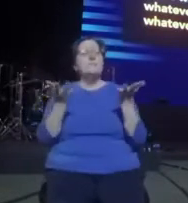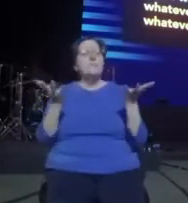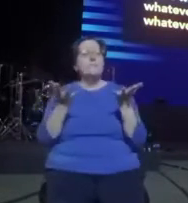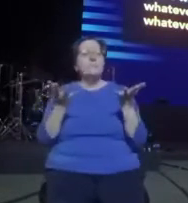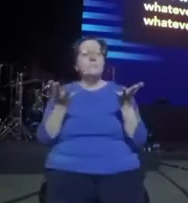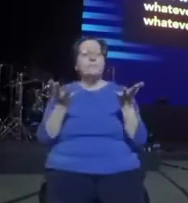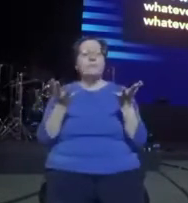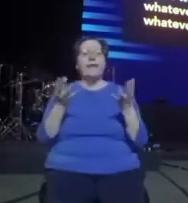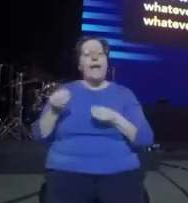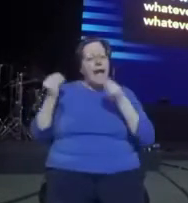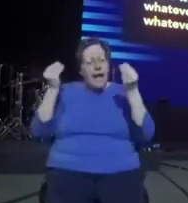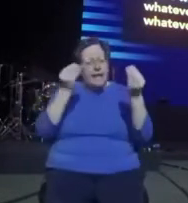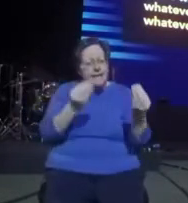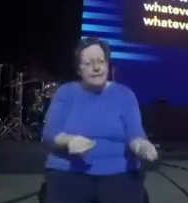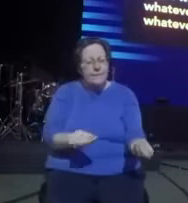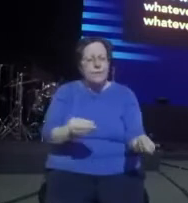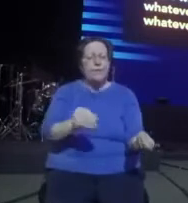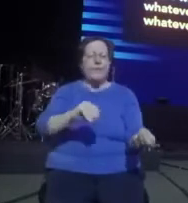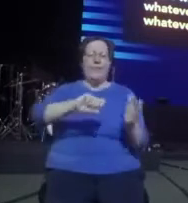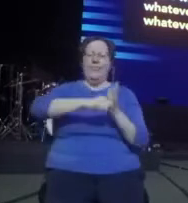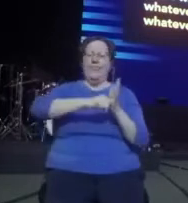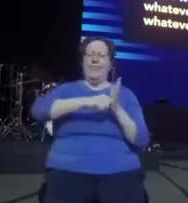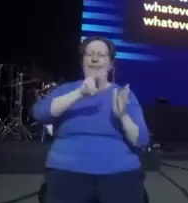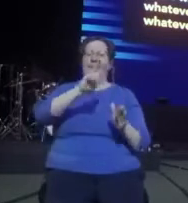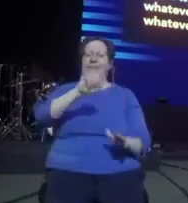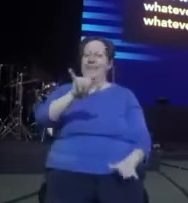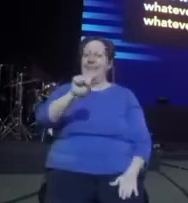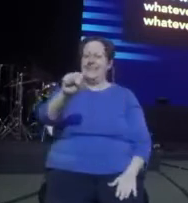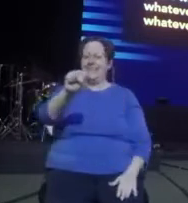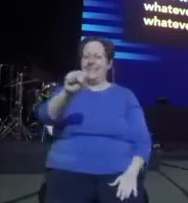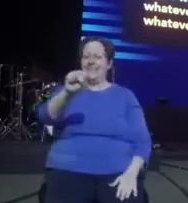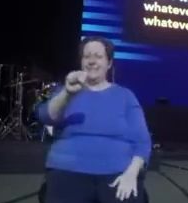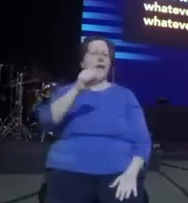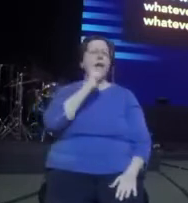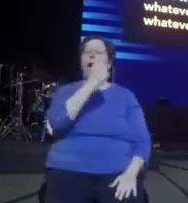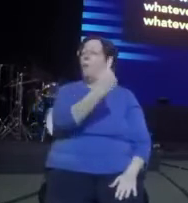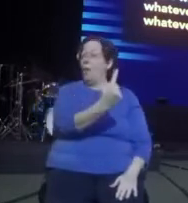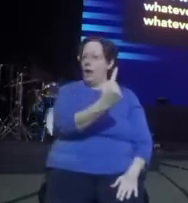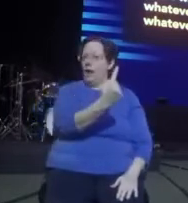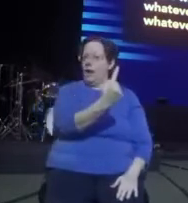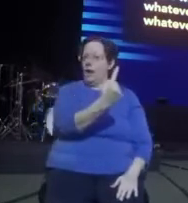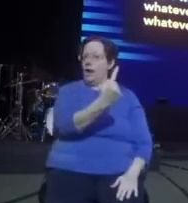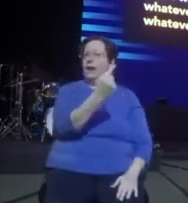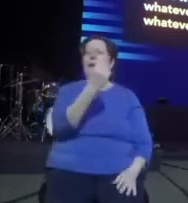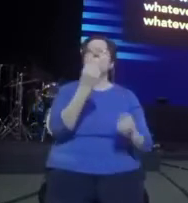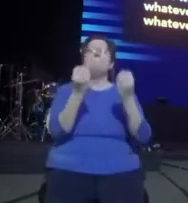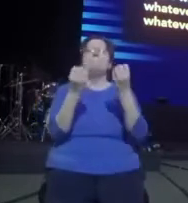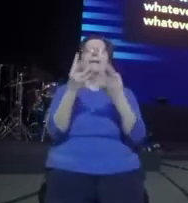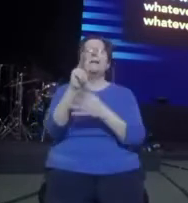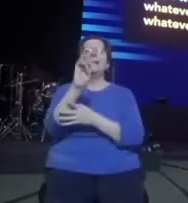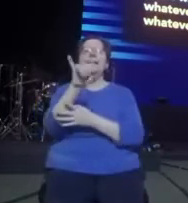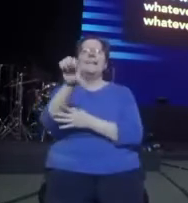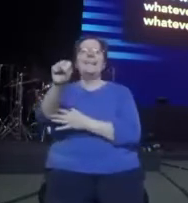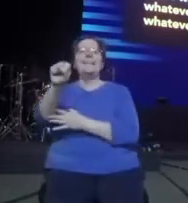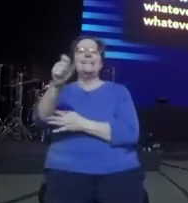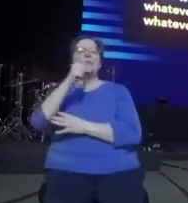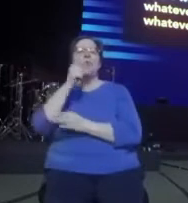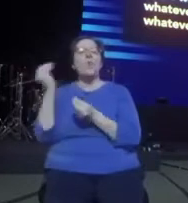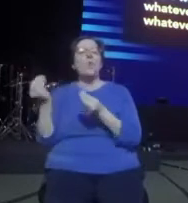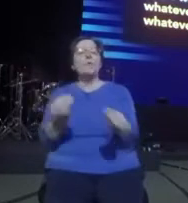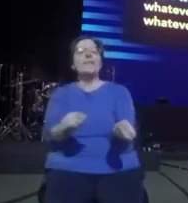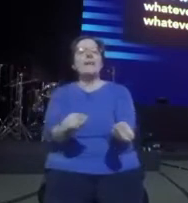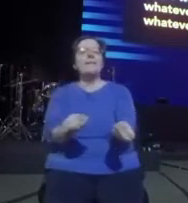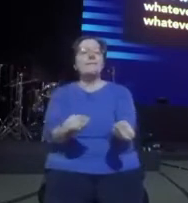these words. I'll give you the keys. Not just a key, But the keys, who is he giving it to?